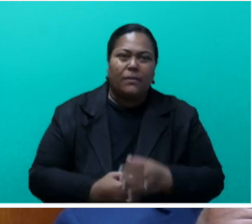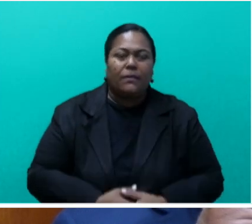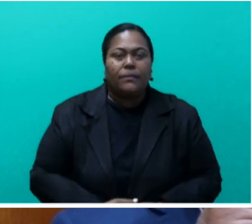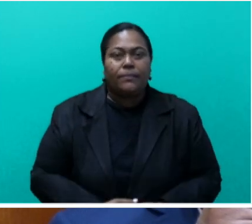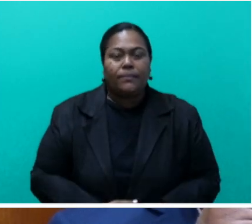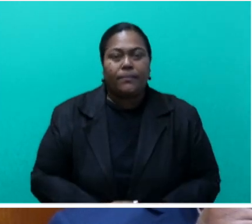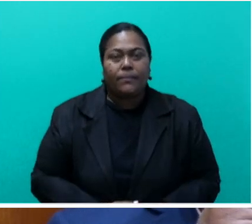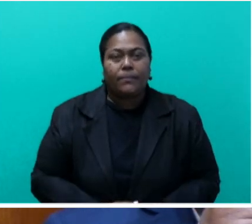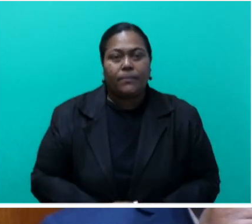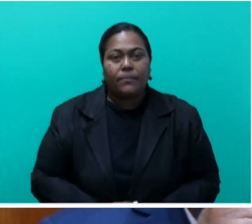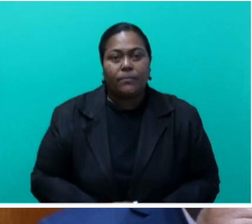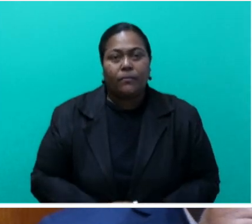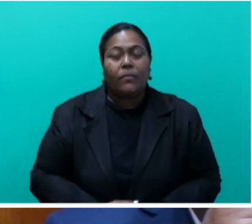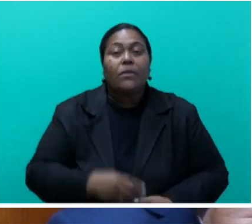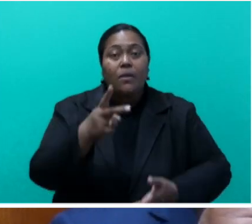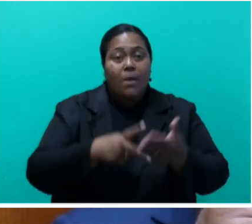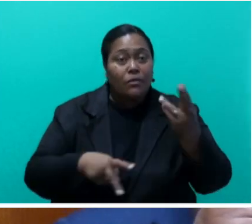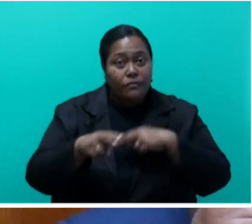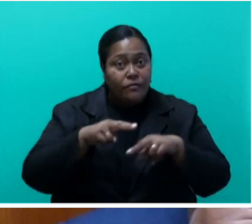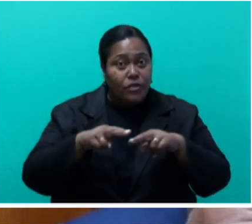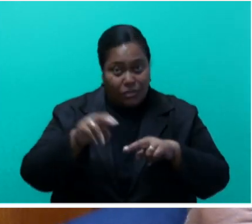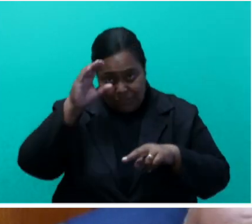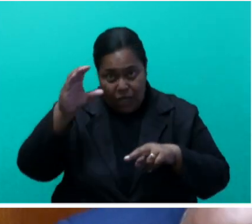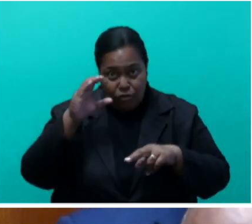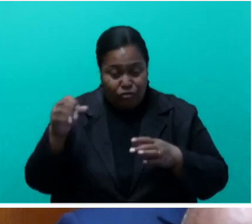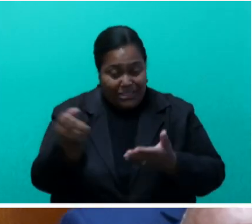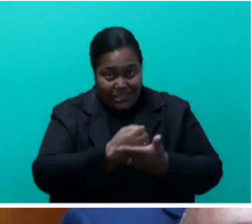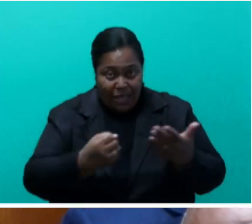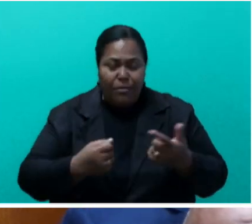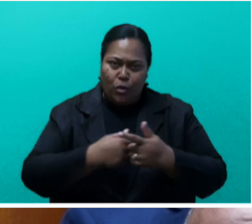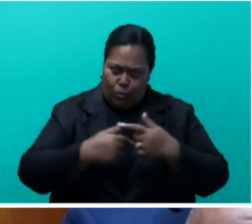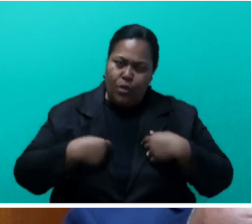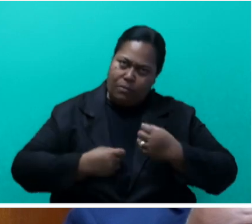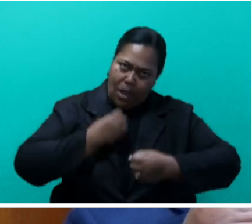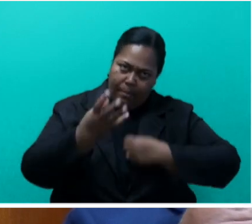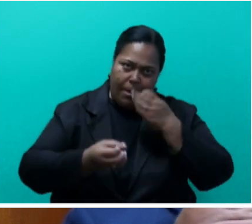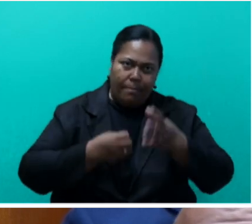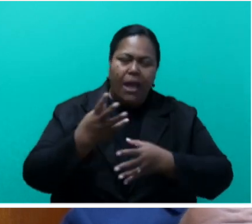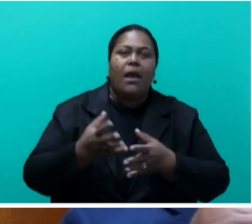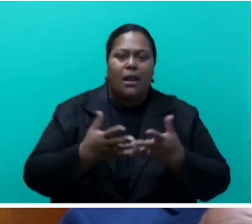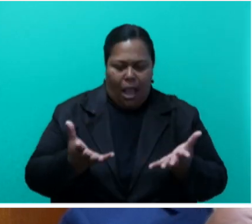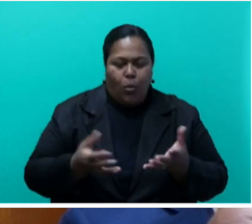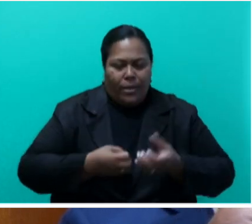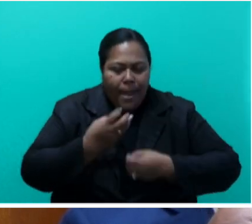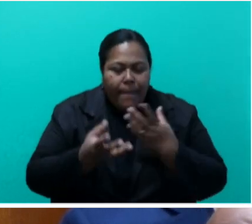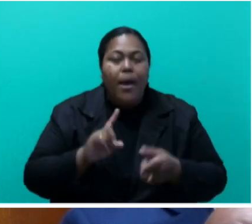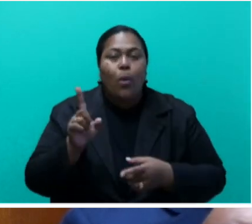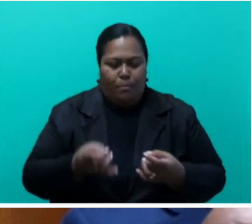Honorable Speaker, as part of Fiji's country statement, we underlined our progress in preparing for Beijing +30.